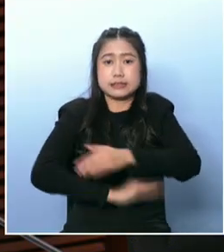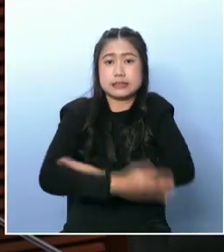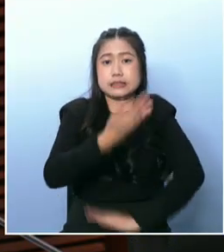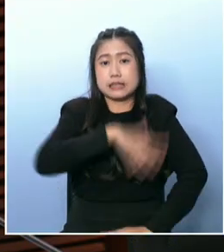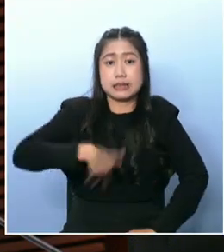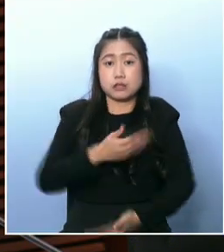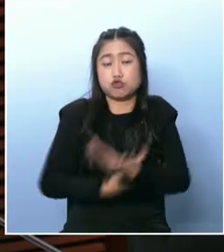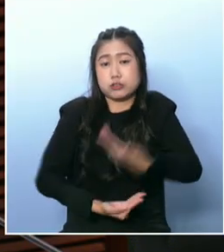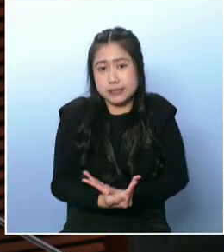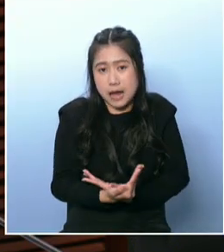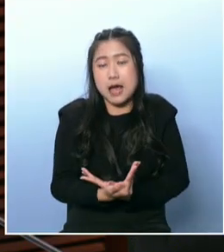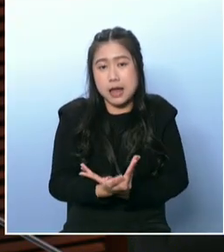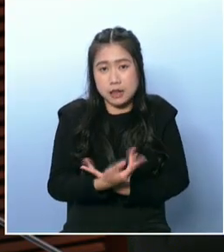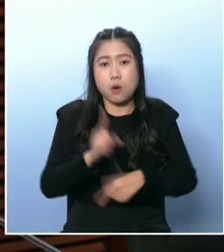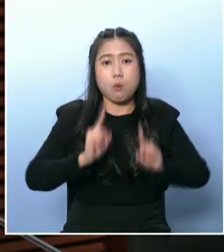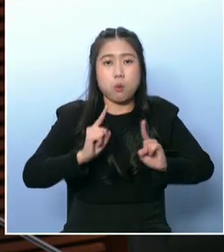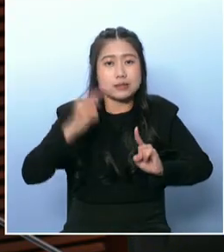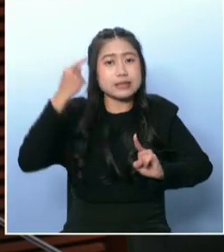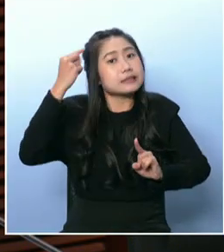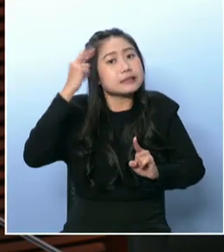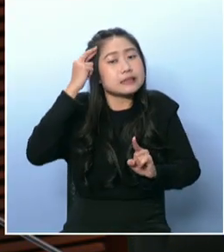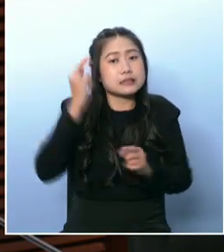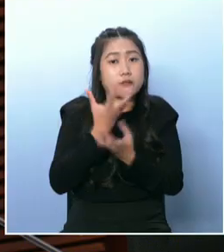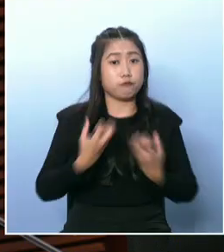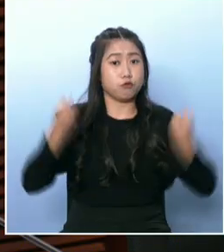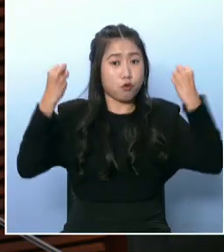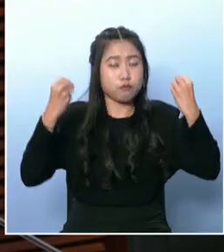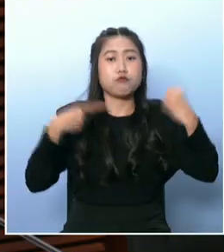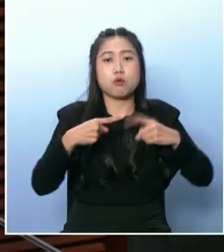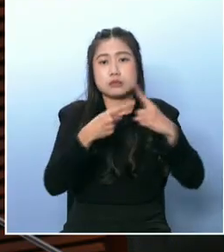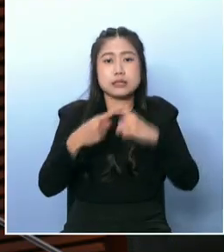So for the mildly physically handicapped or the